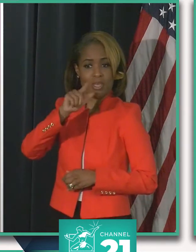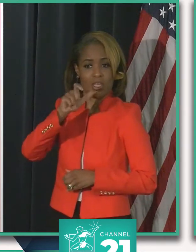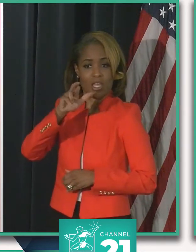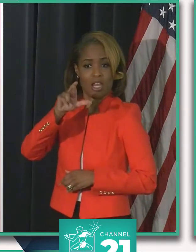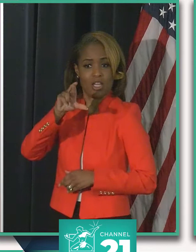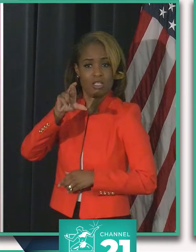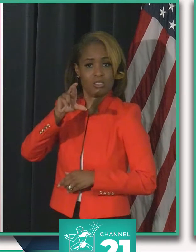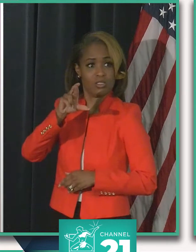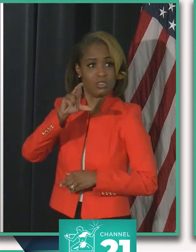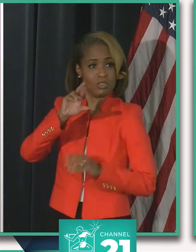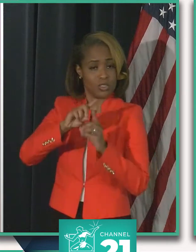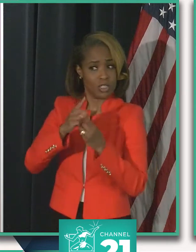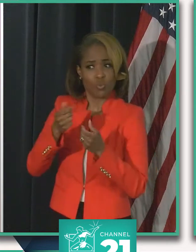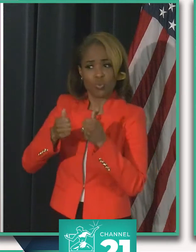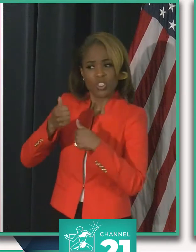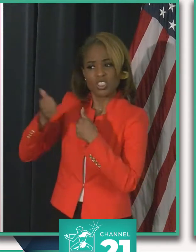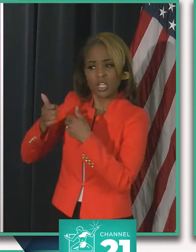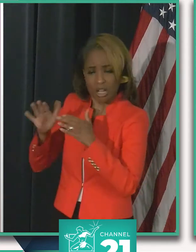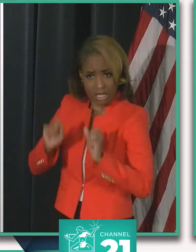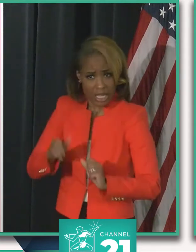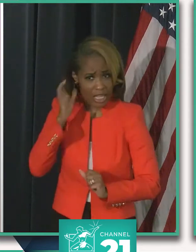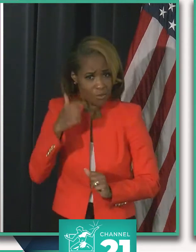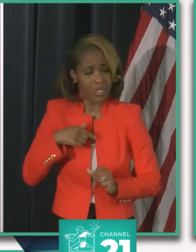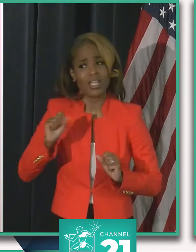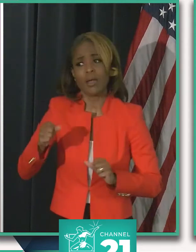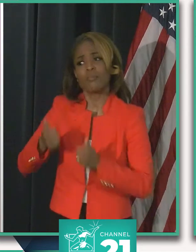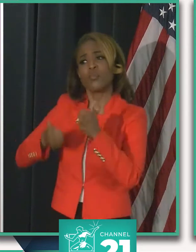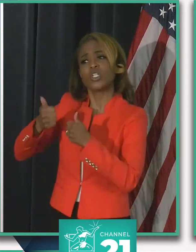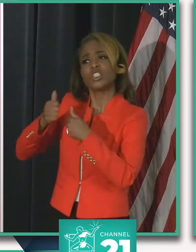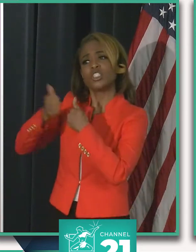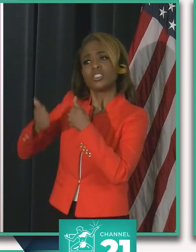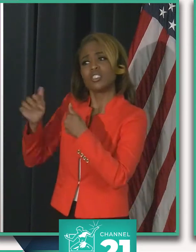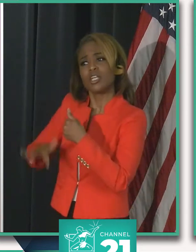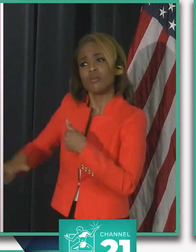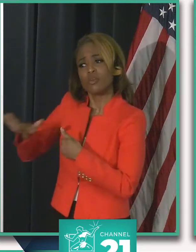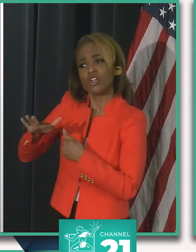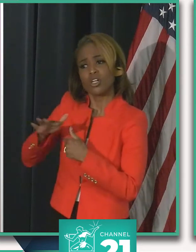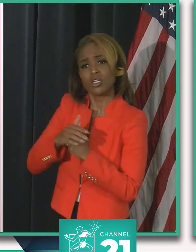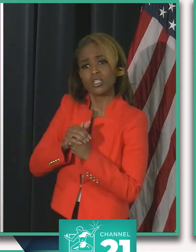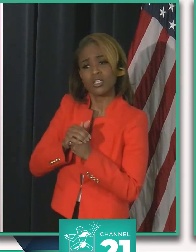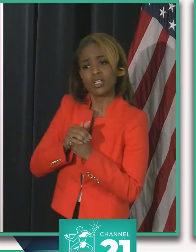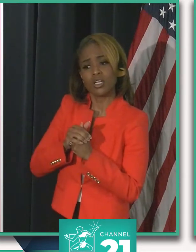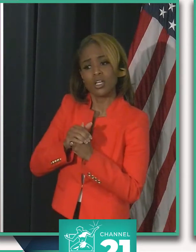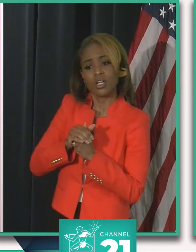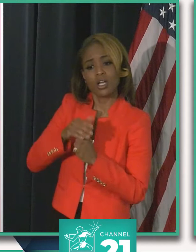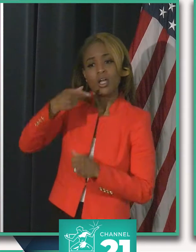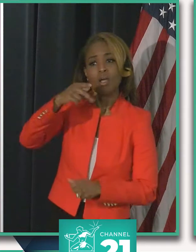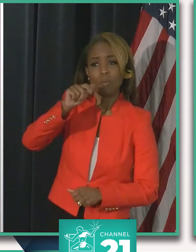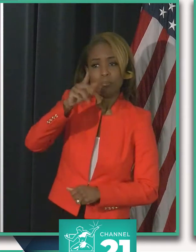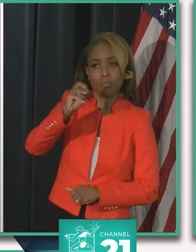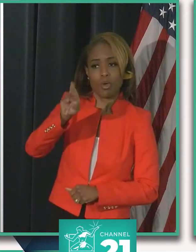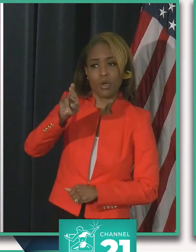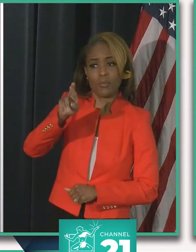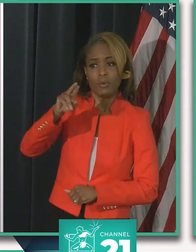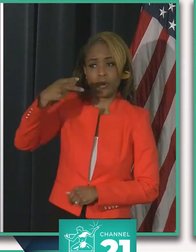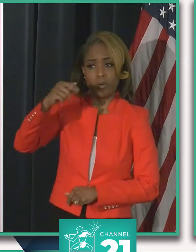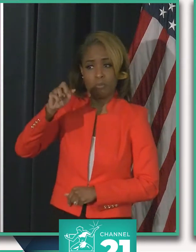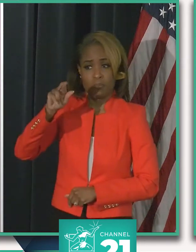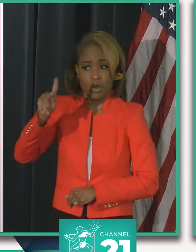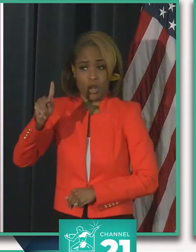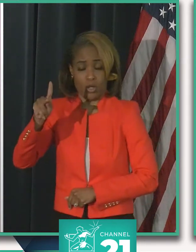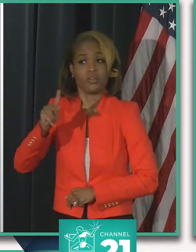in? Can you hear me? Yeah, go ahead. Which neighborhood? The Palmer Park area. Okay.